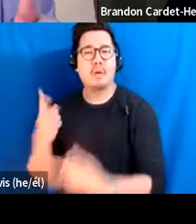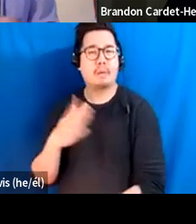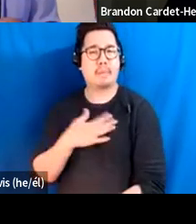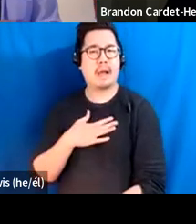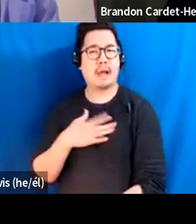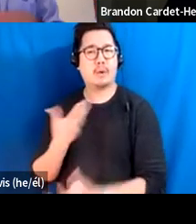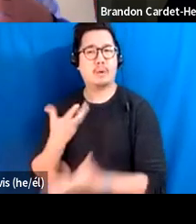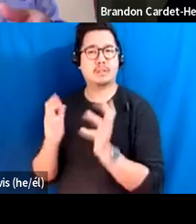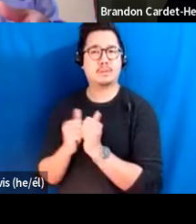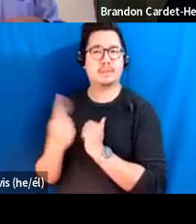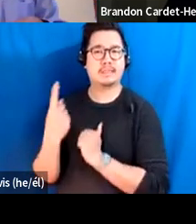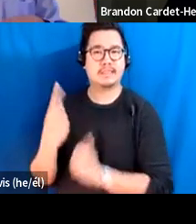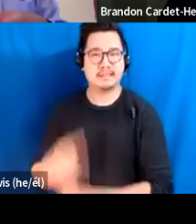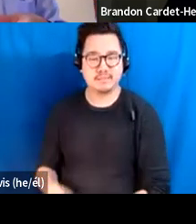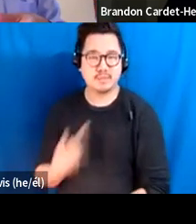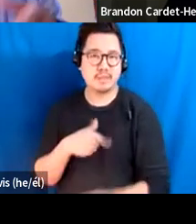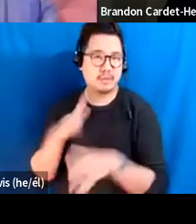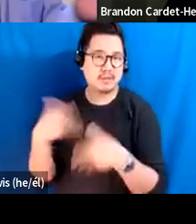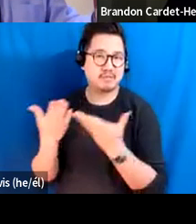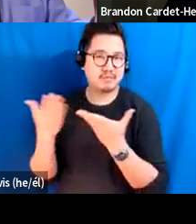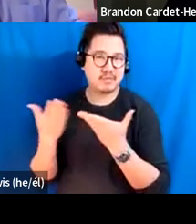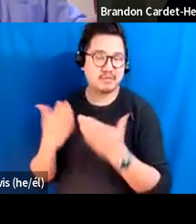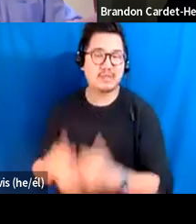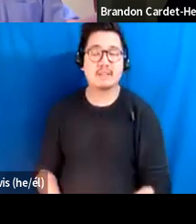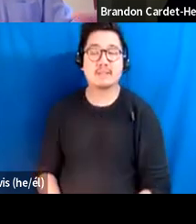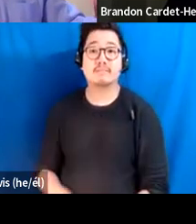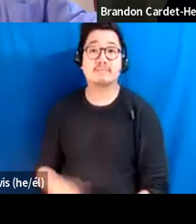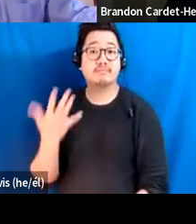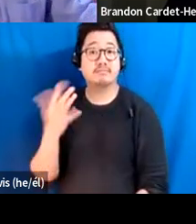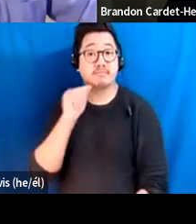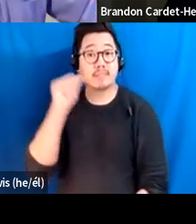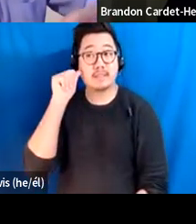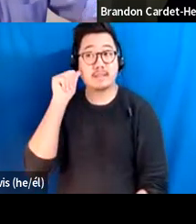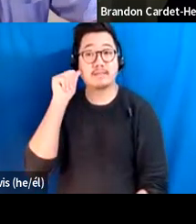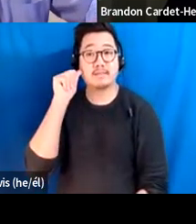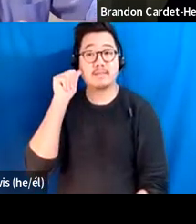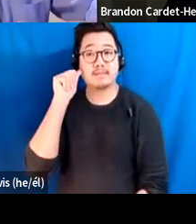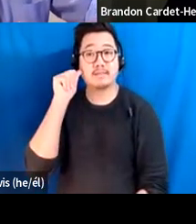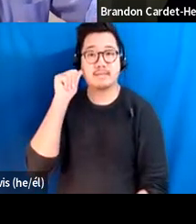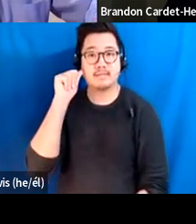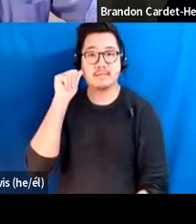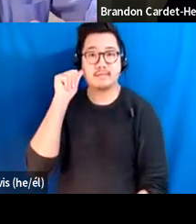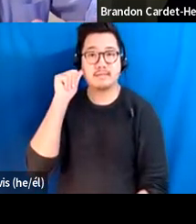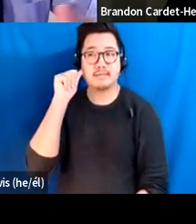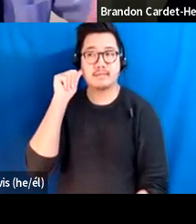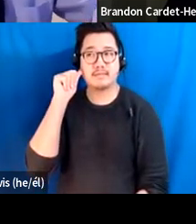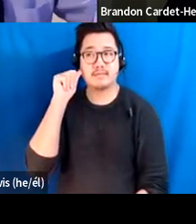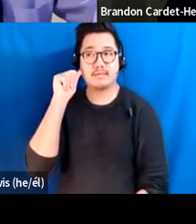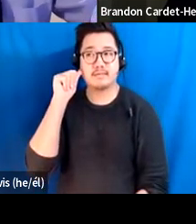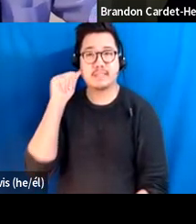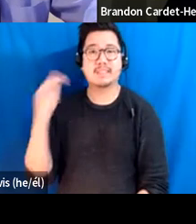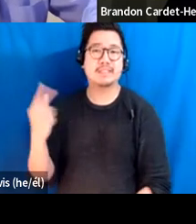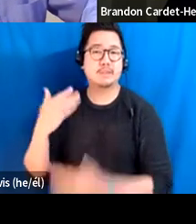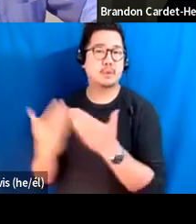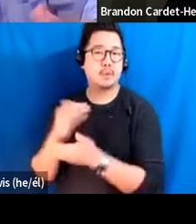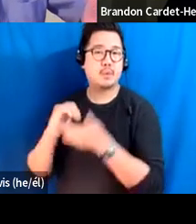to talk to someone so we do all that and uh just yesterday you know the friend uh uh we have a new partnership